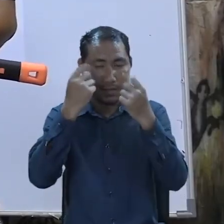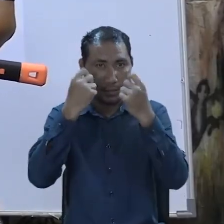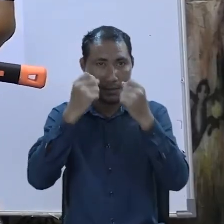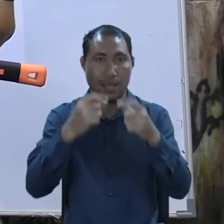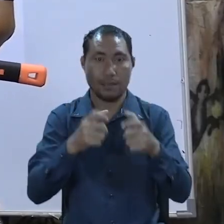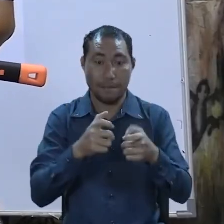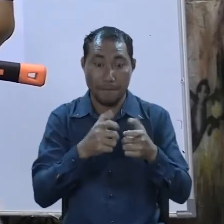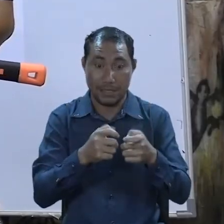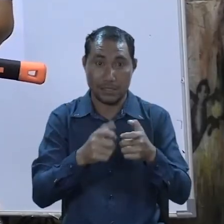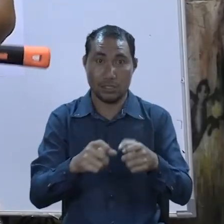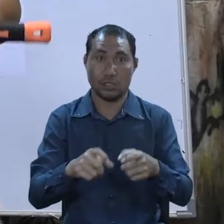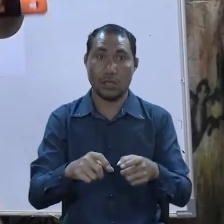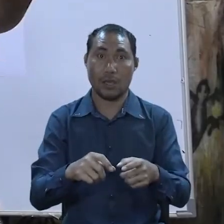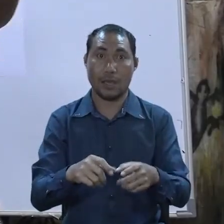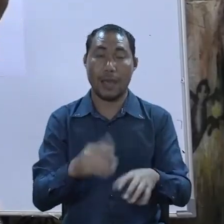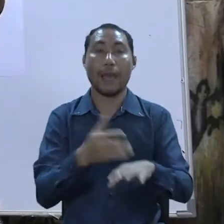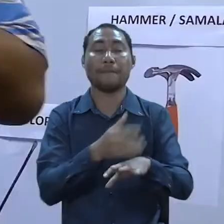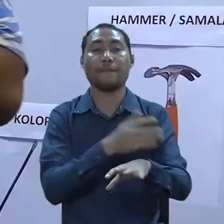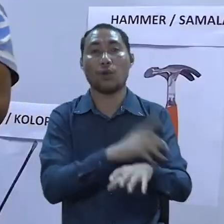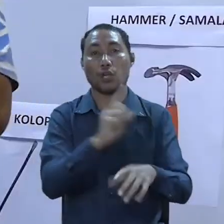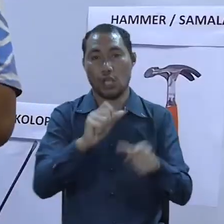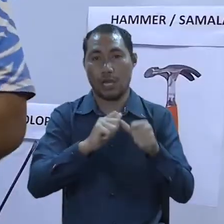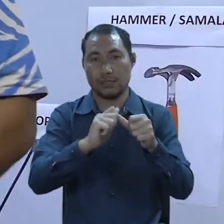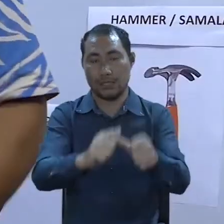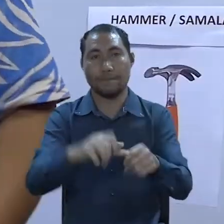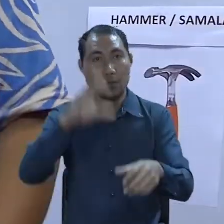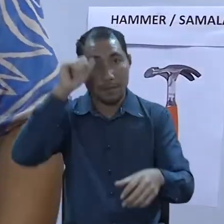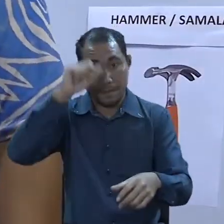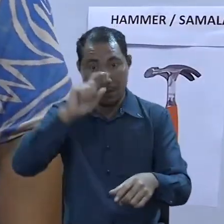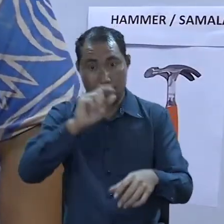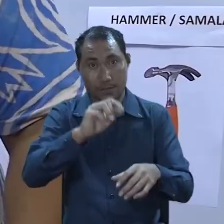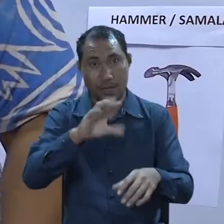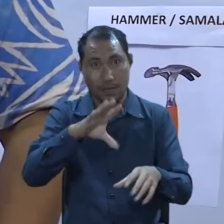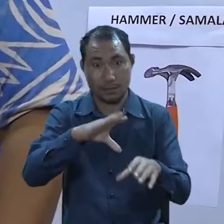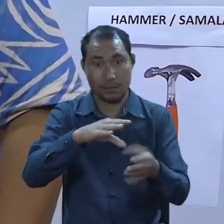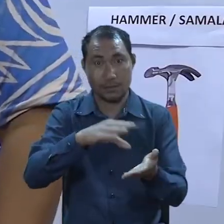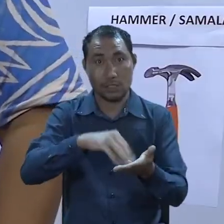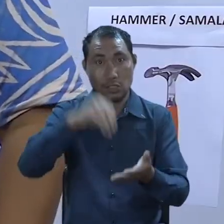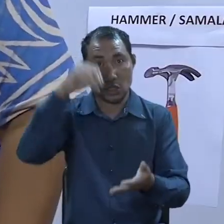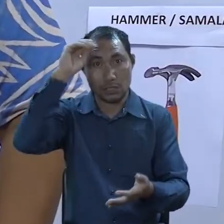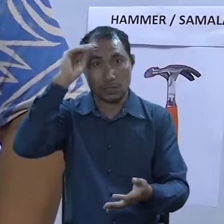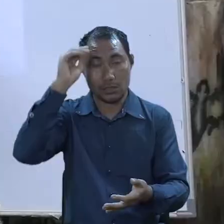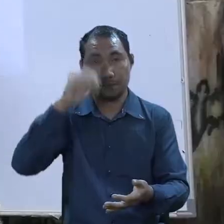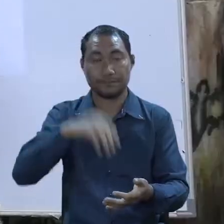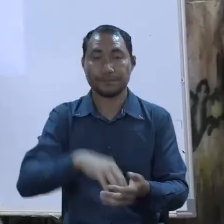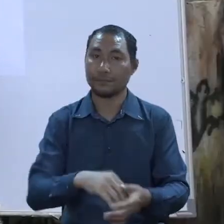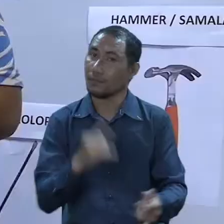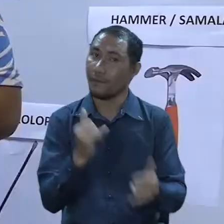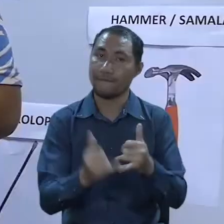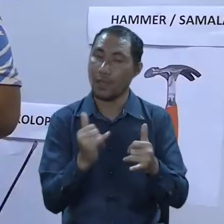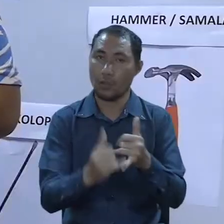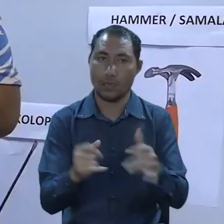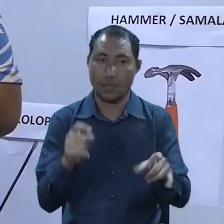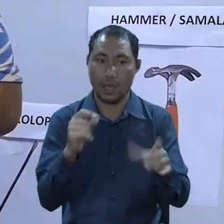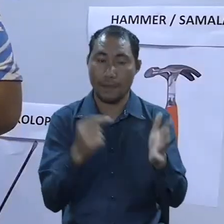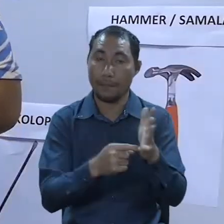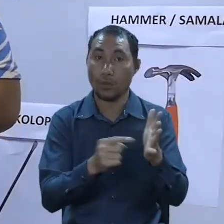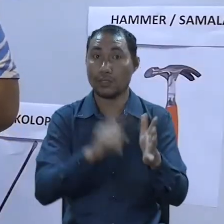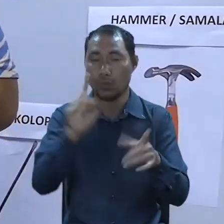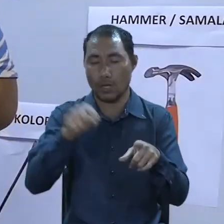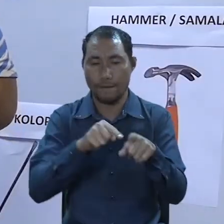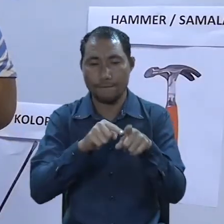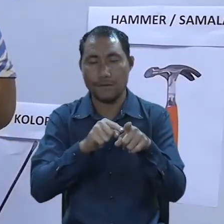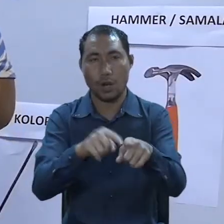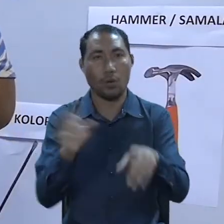safe manner. Do you remember what we have learned today? Let's recap on what we have